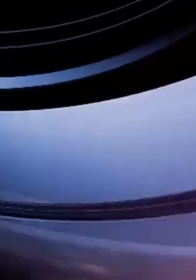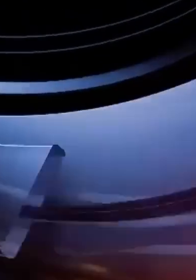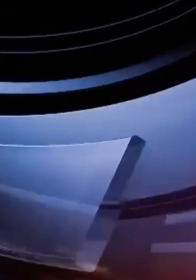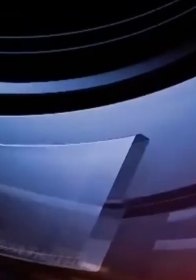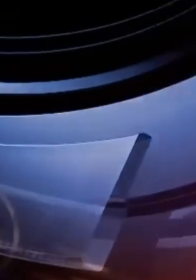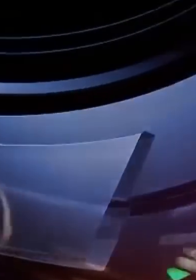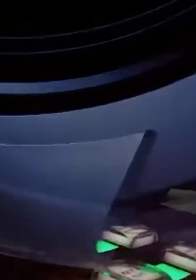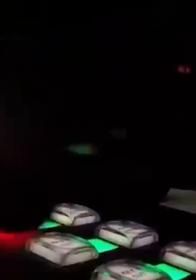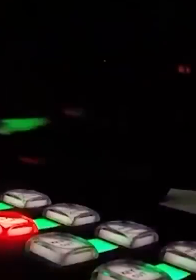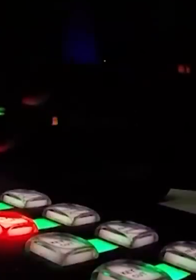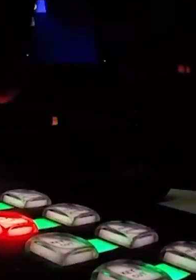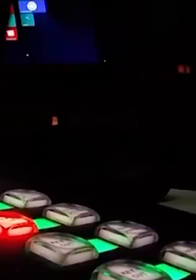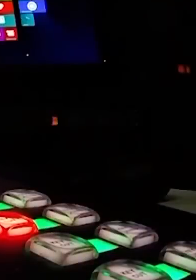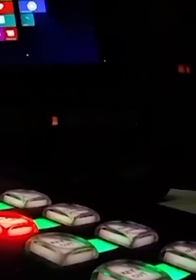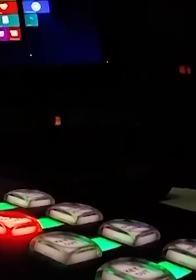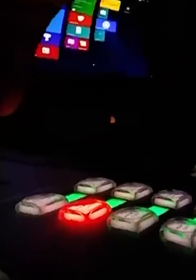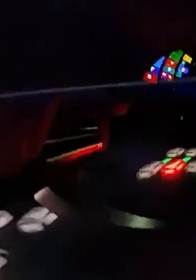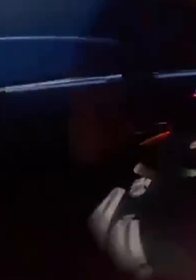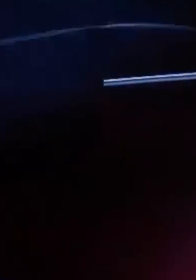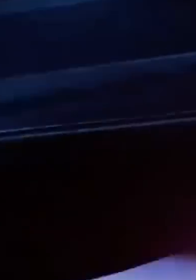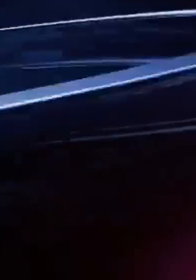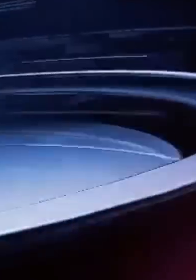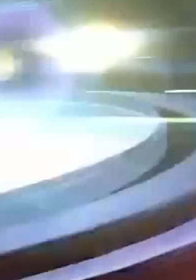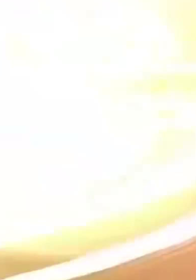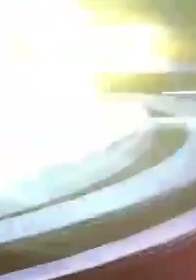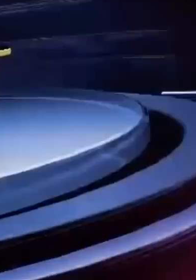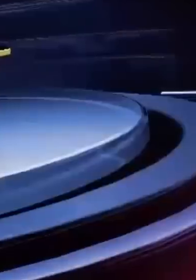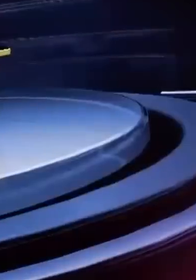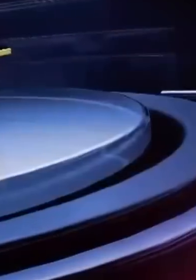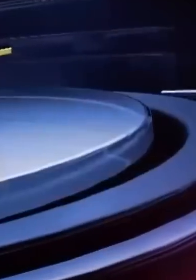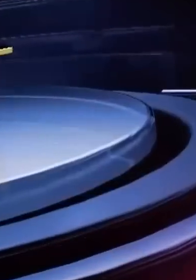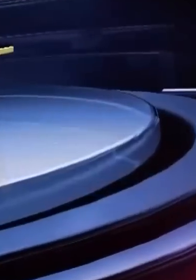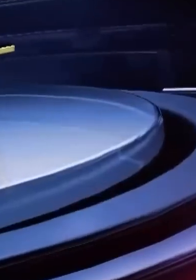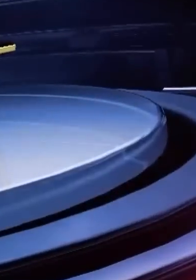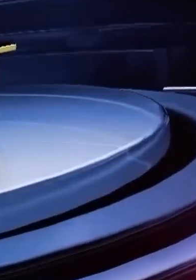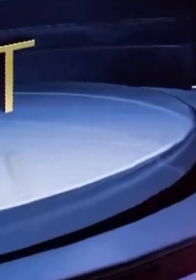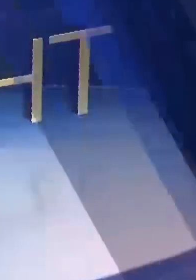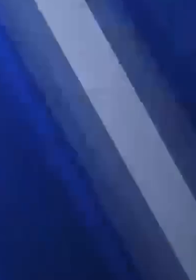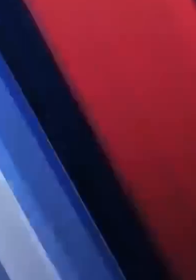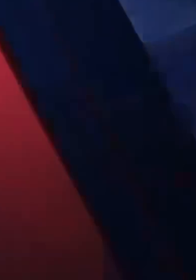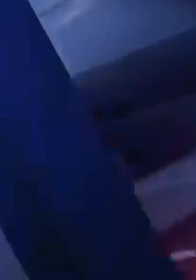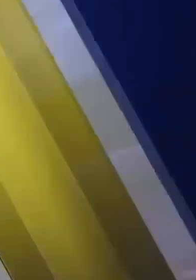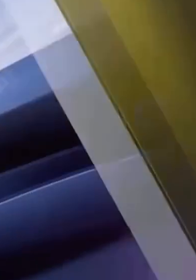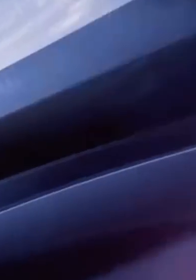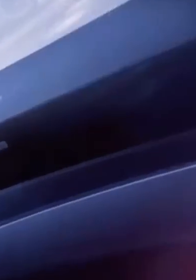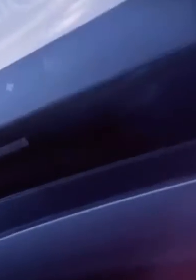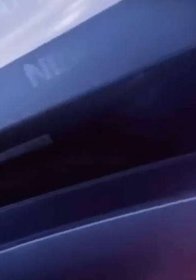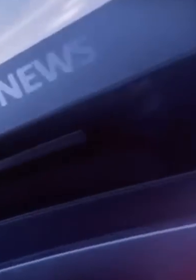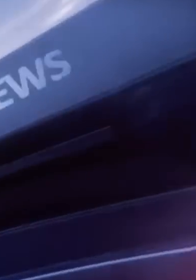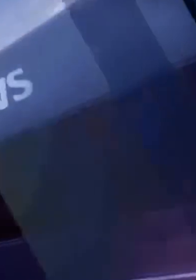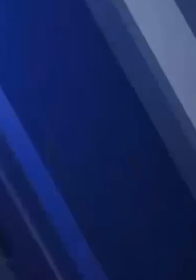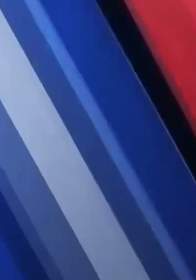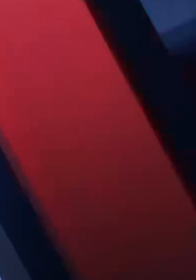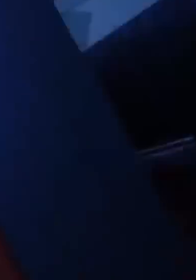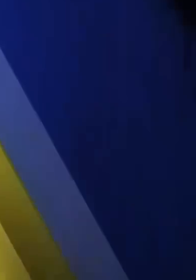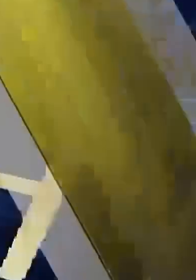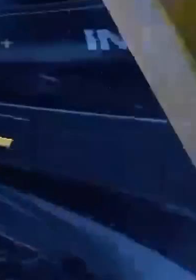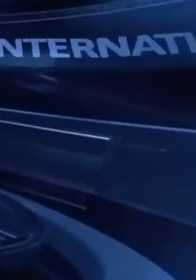Broadcasting from our studios in the Pine St. Michael, this is CBC NewsNight, starting now.